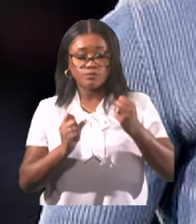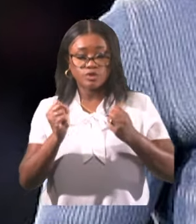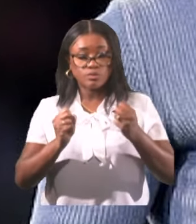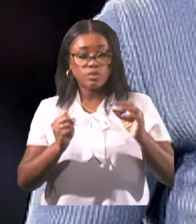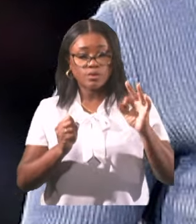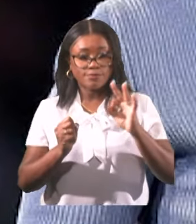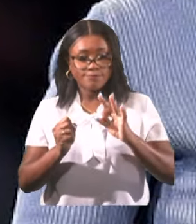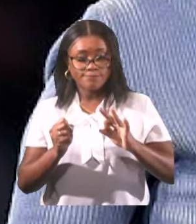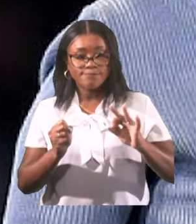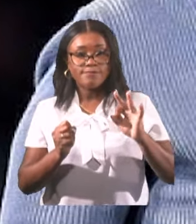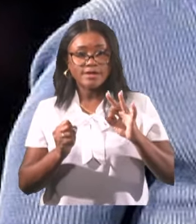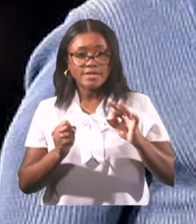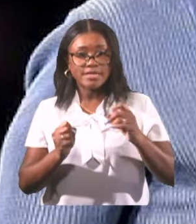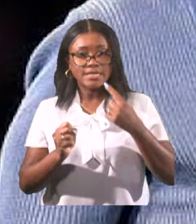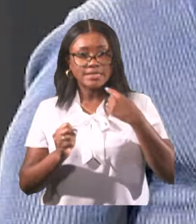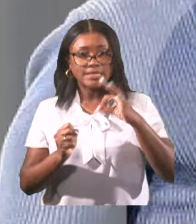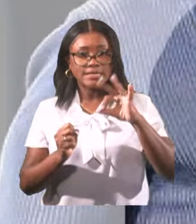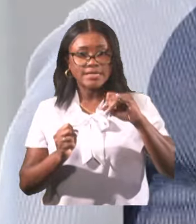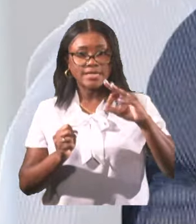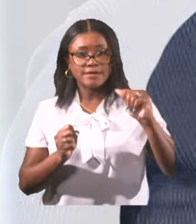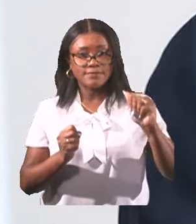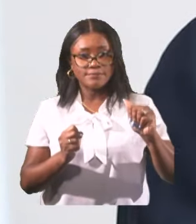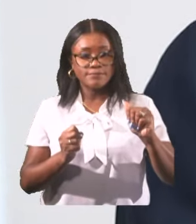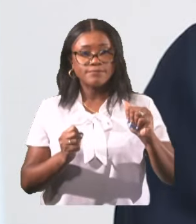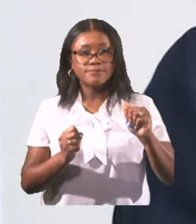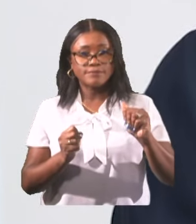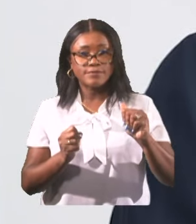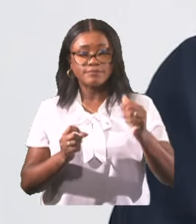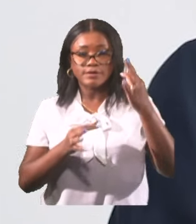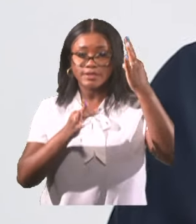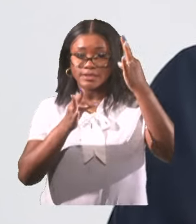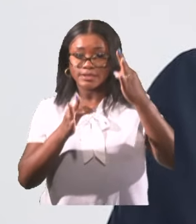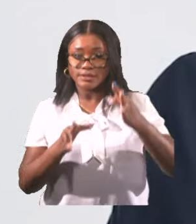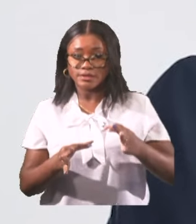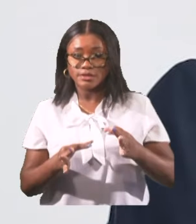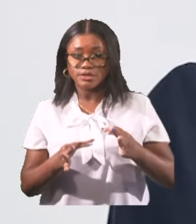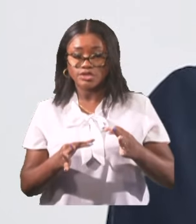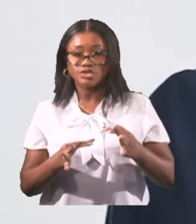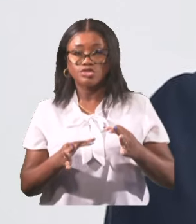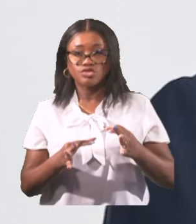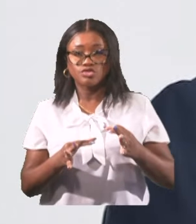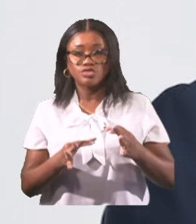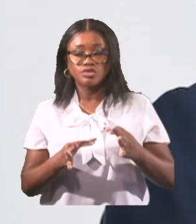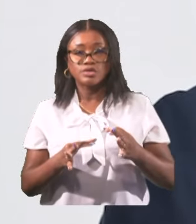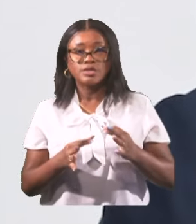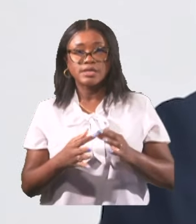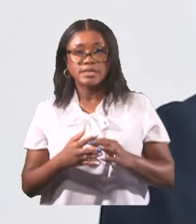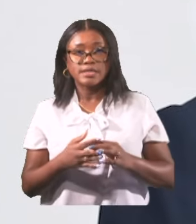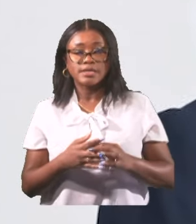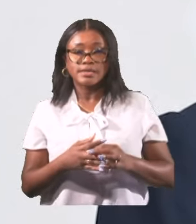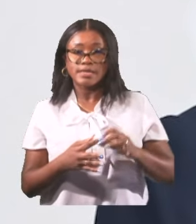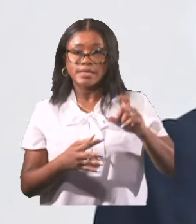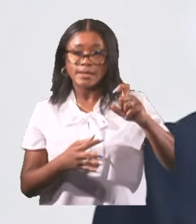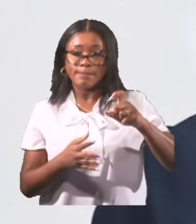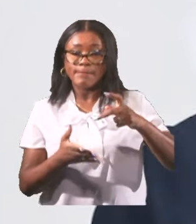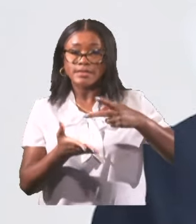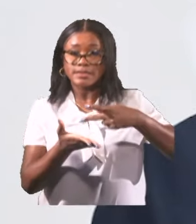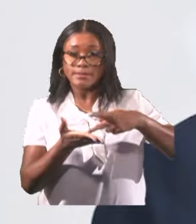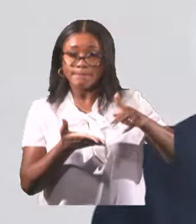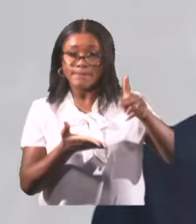Friday upheld a FIFA Players Status Chamber decision that Macarthur paid a former Manchester United